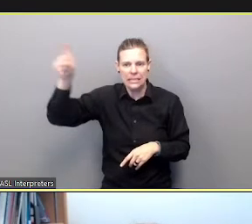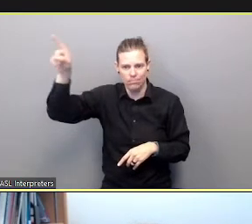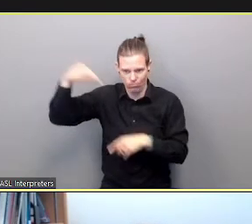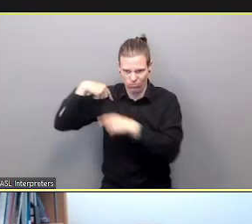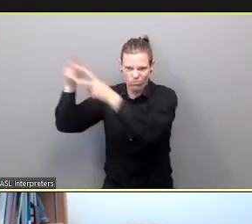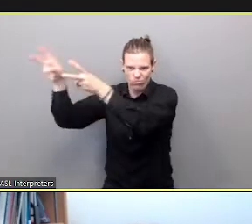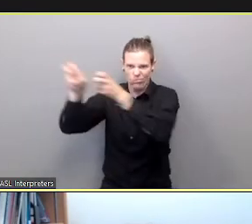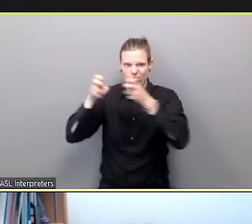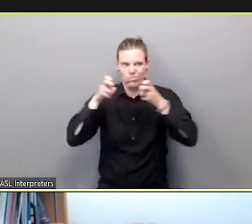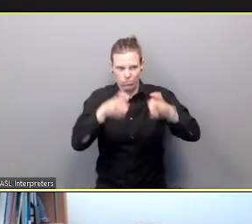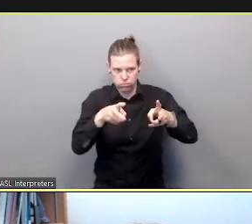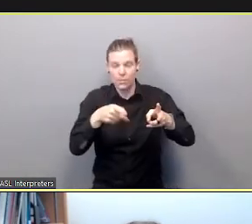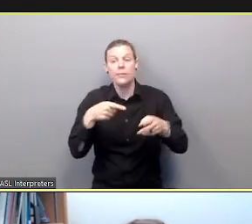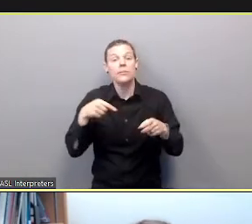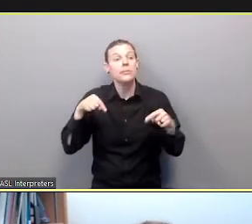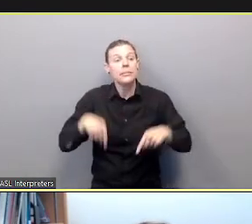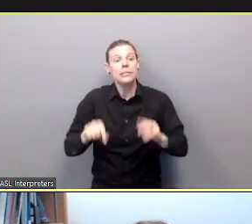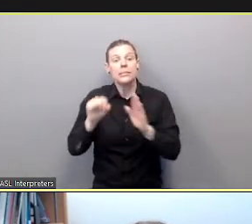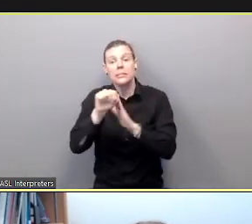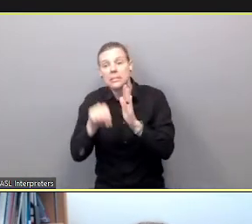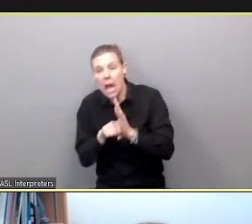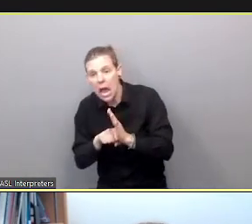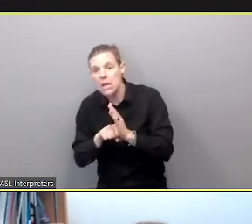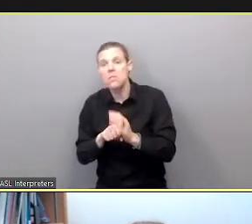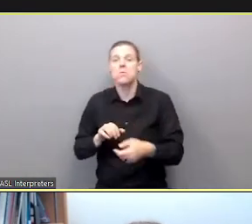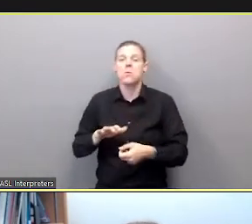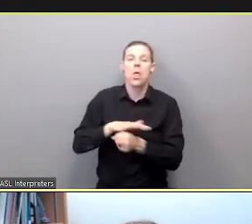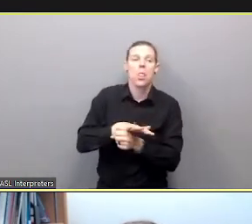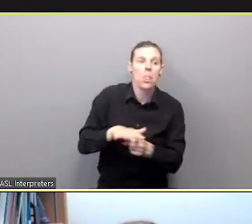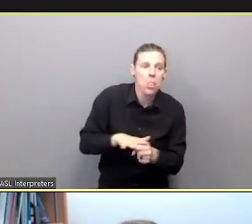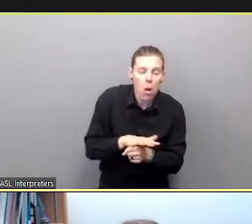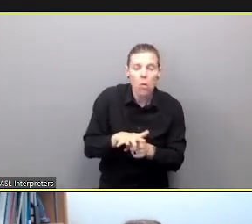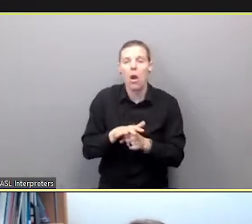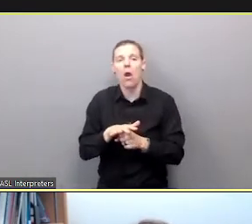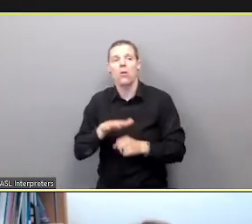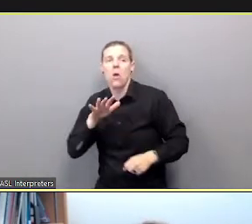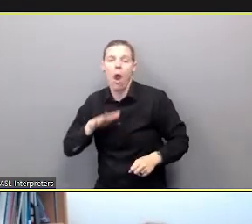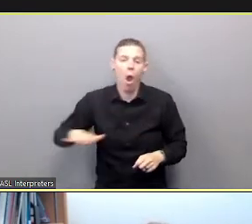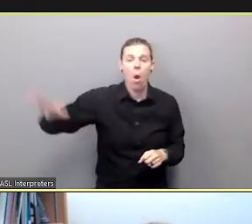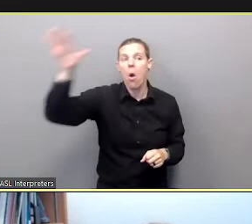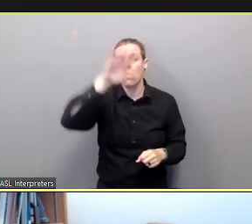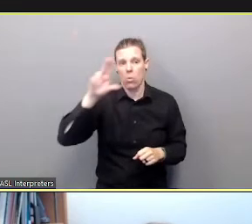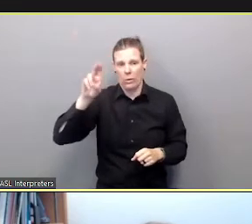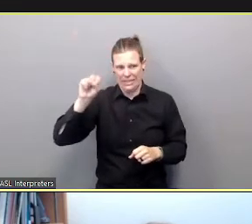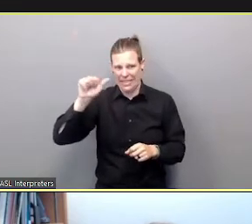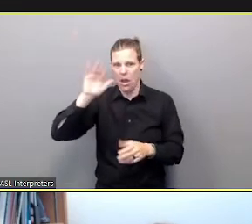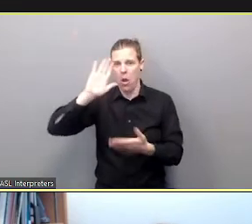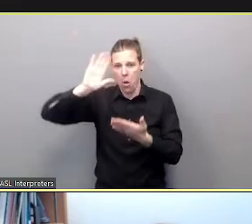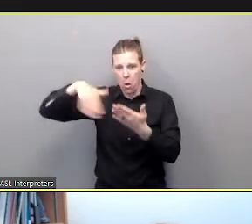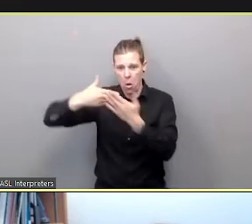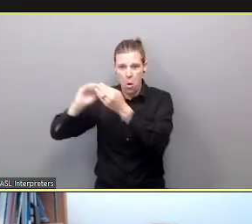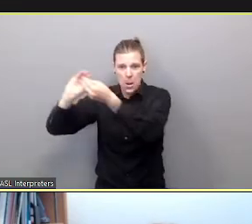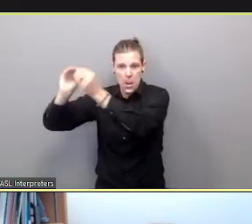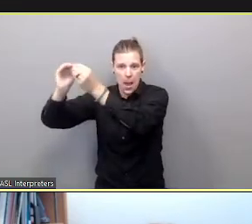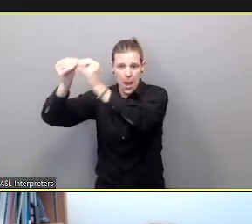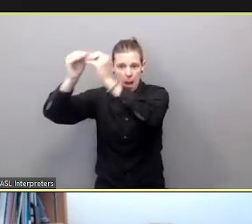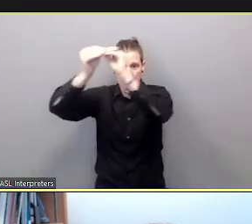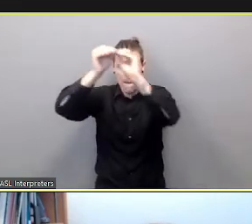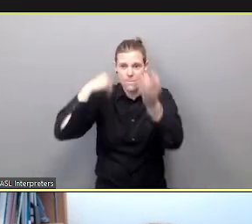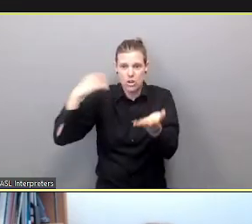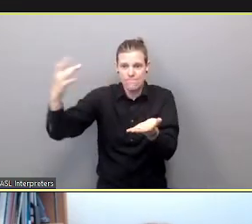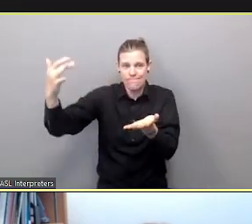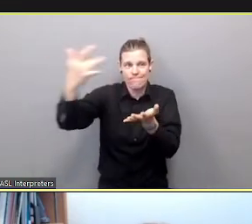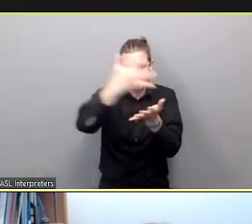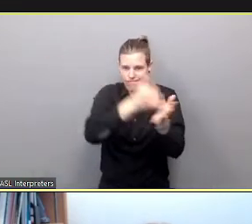and all the jurisdictions in the United States, this all gets rolled up into data